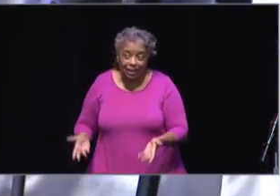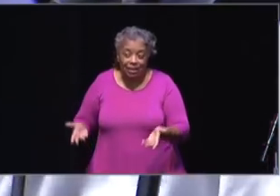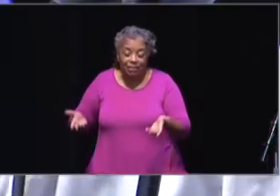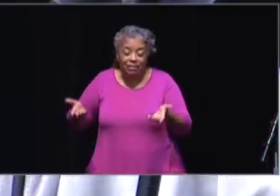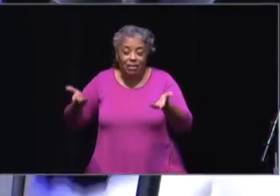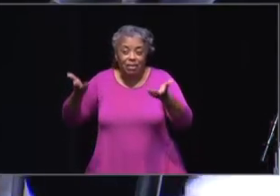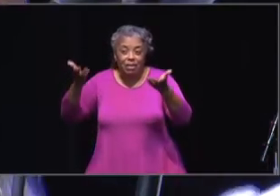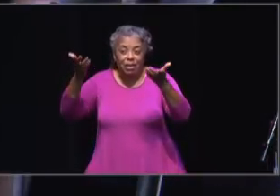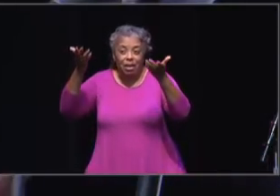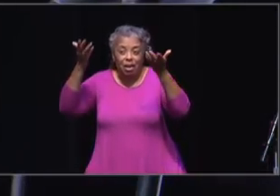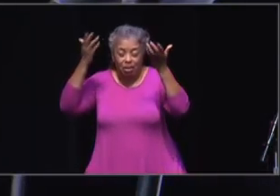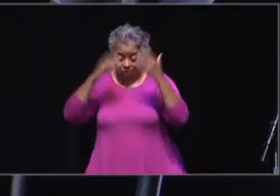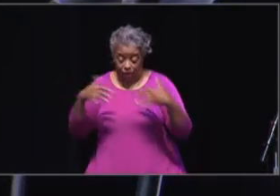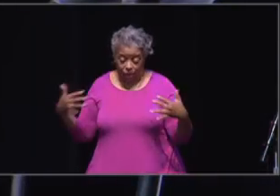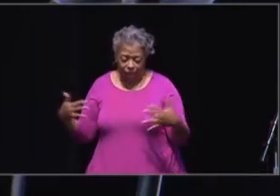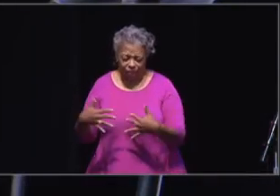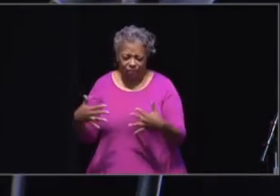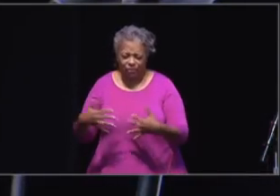voice. Don't be